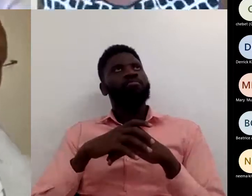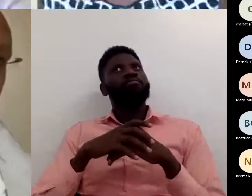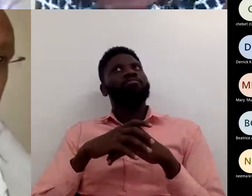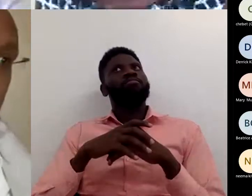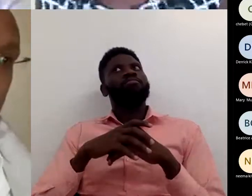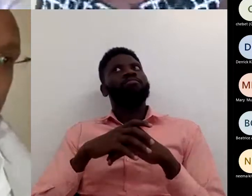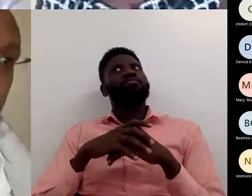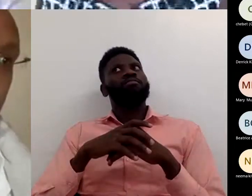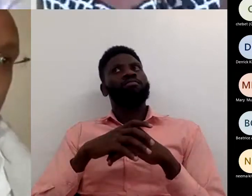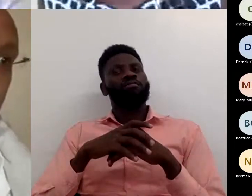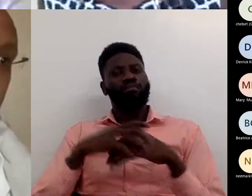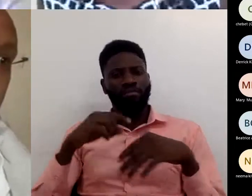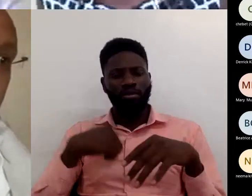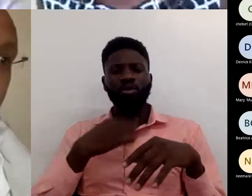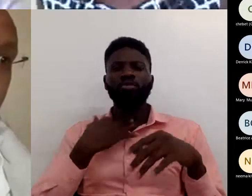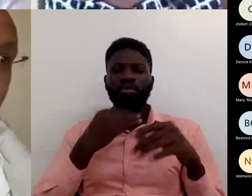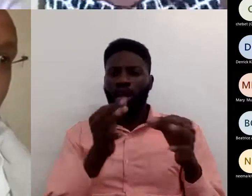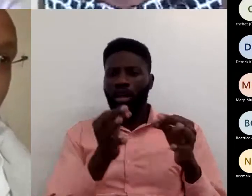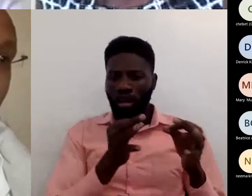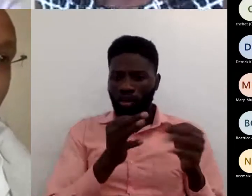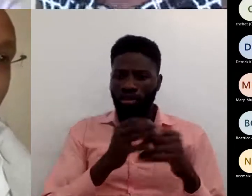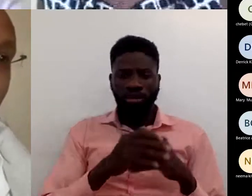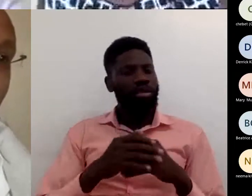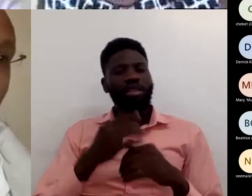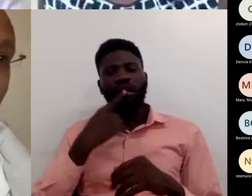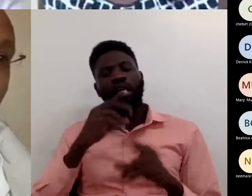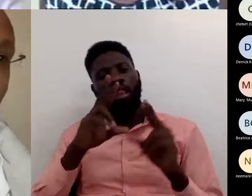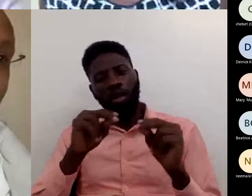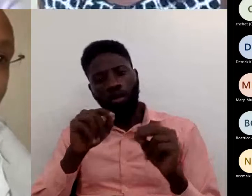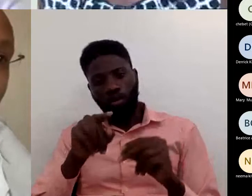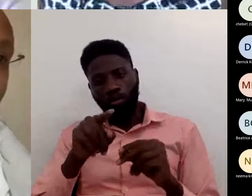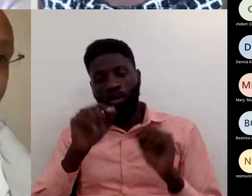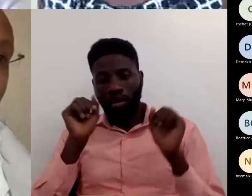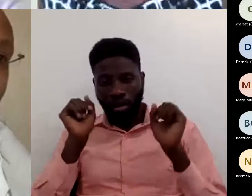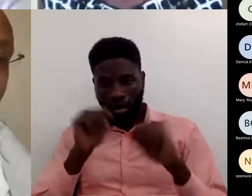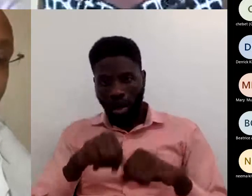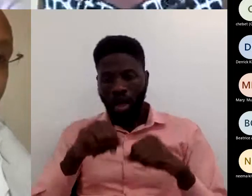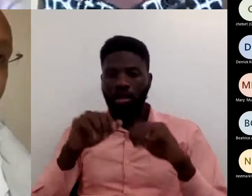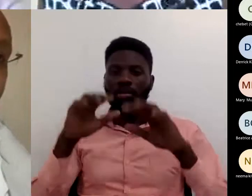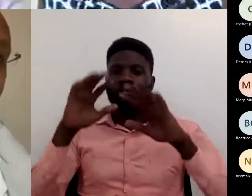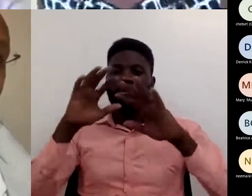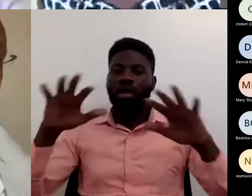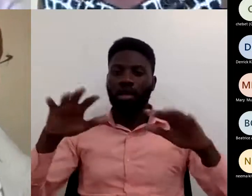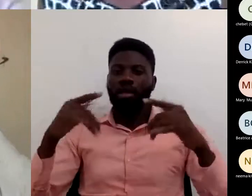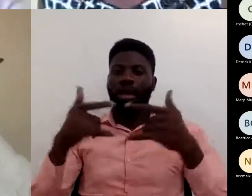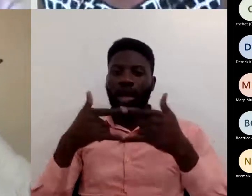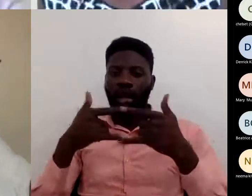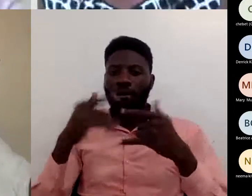be an accountant. And he was like, no, you have the gift of the gab. So I went and studied,